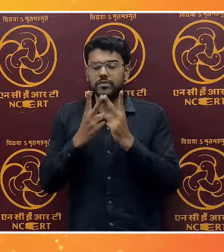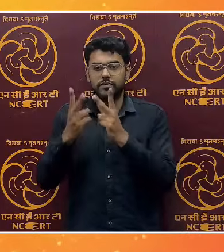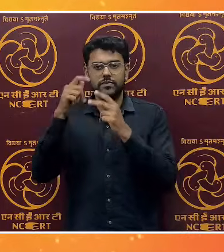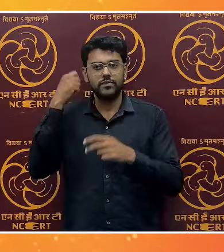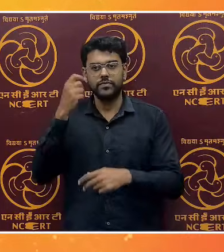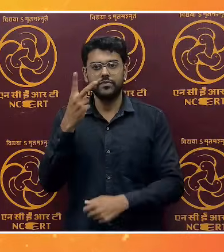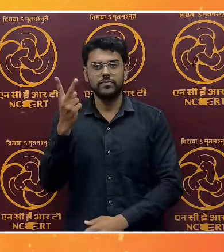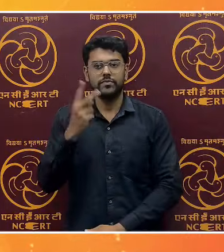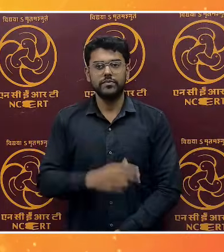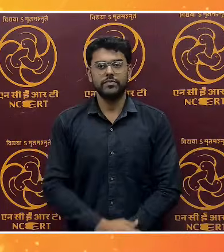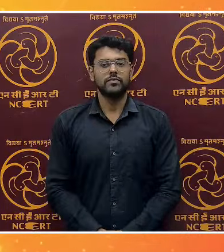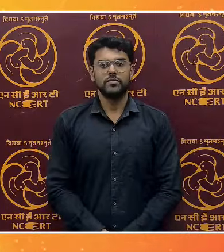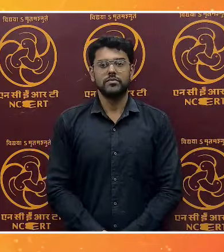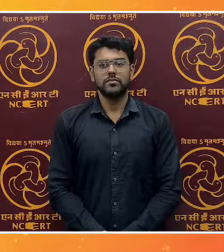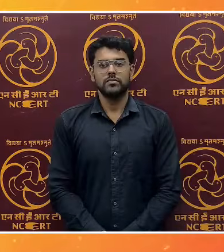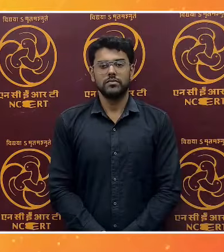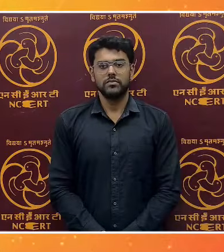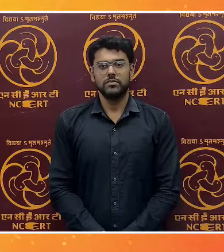it.